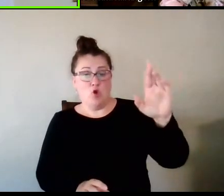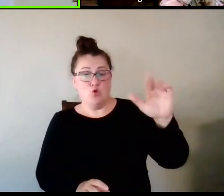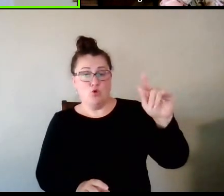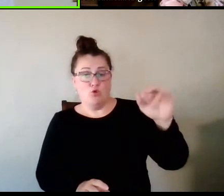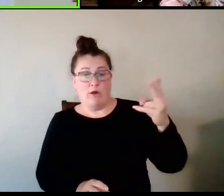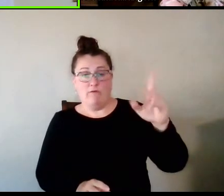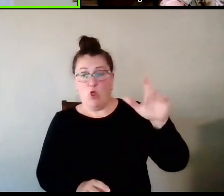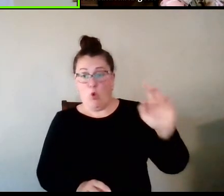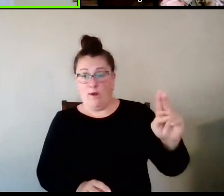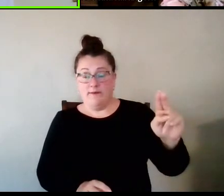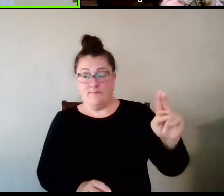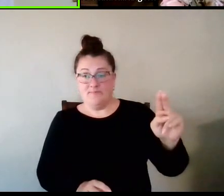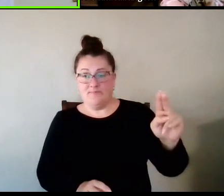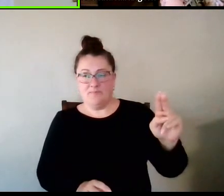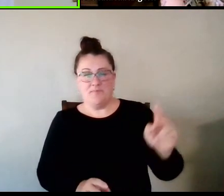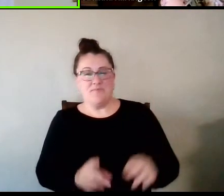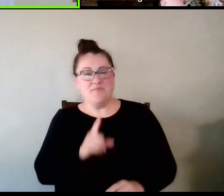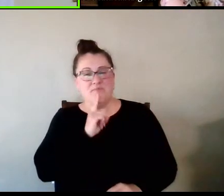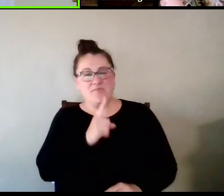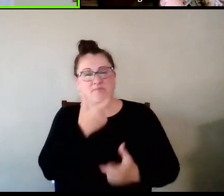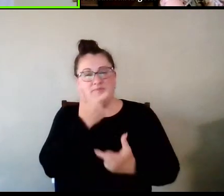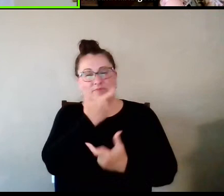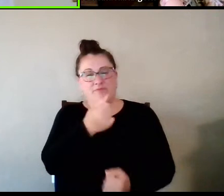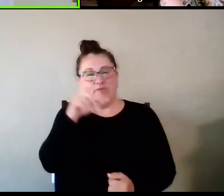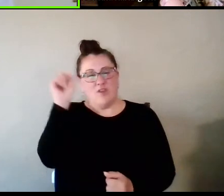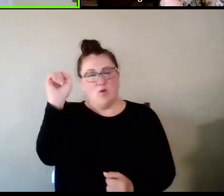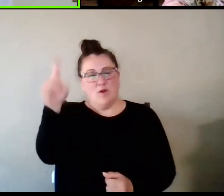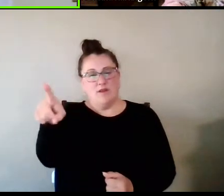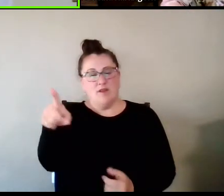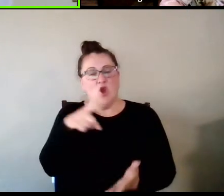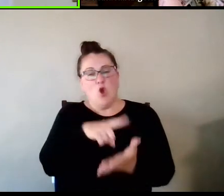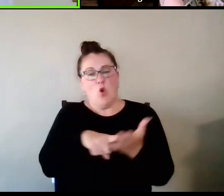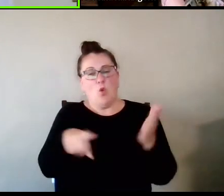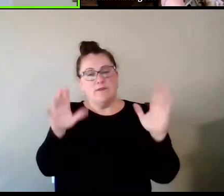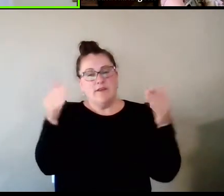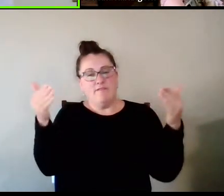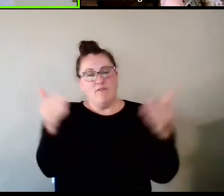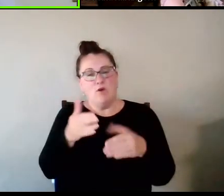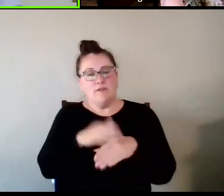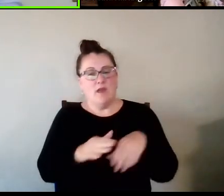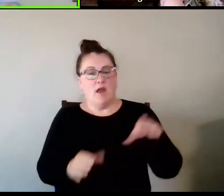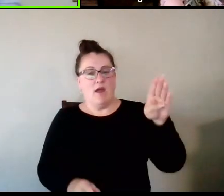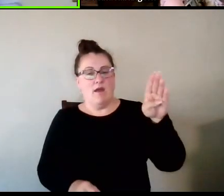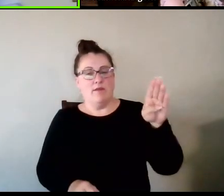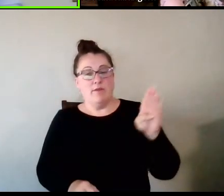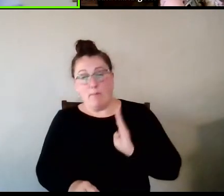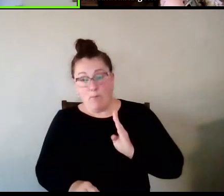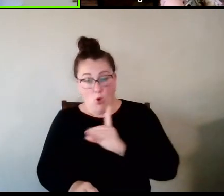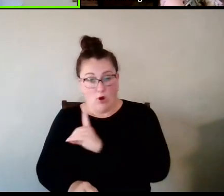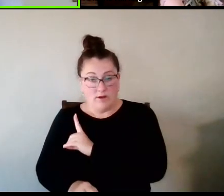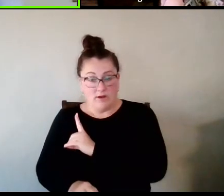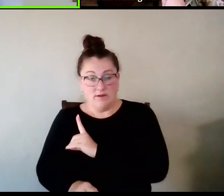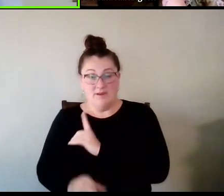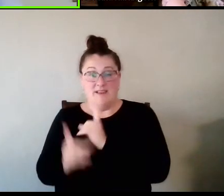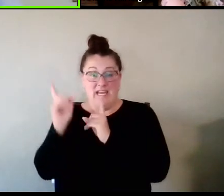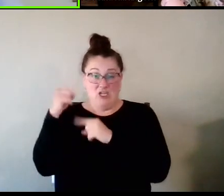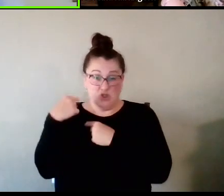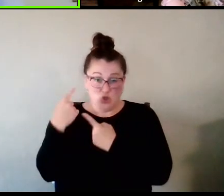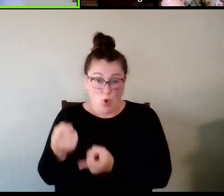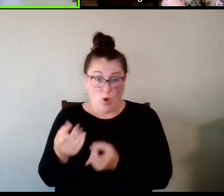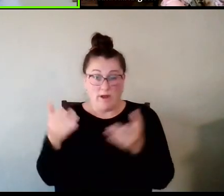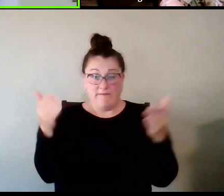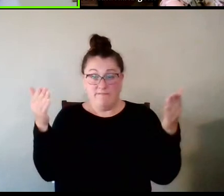standpoint, yes, it raises an interesting question, which is what should be the focus of boards? Historically, the focus of boards